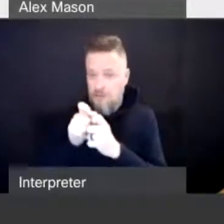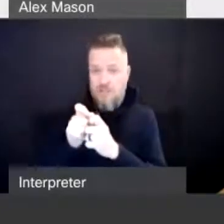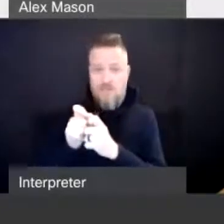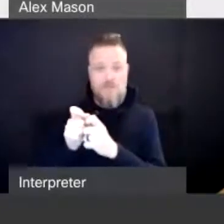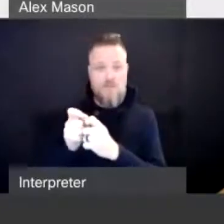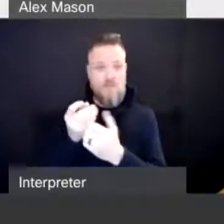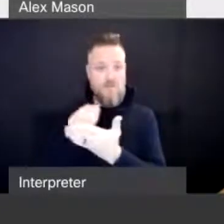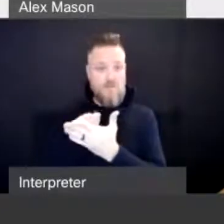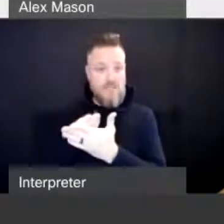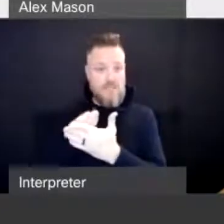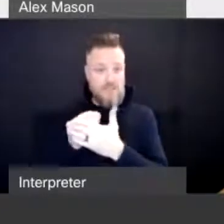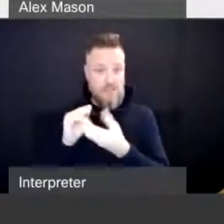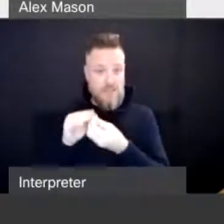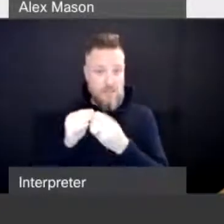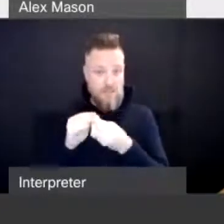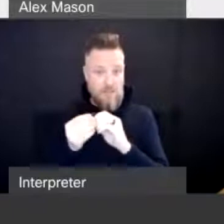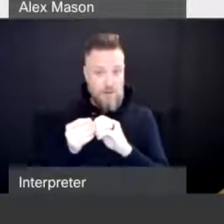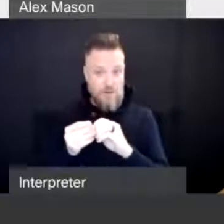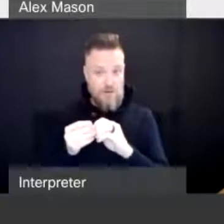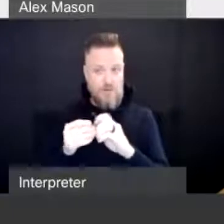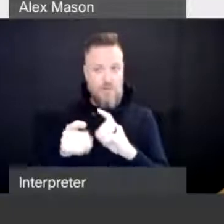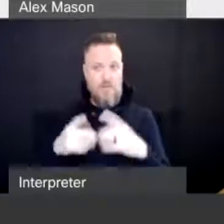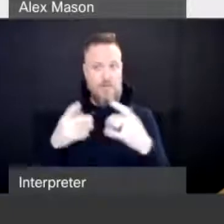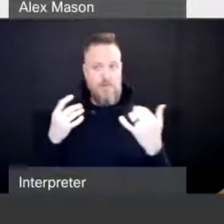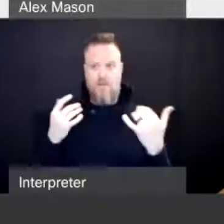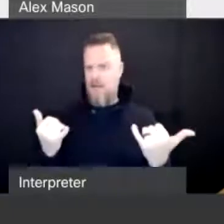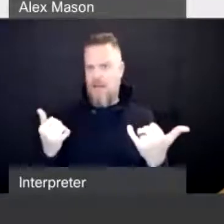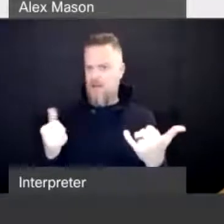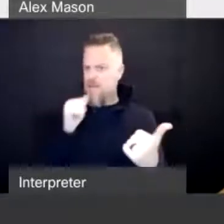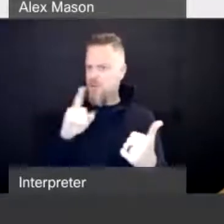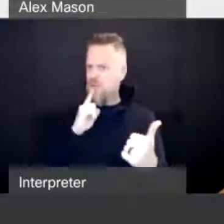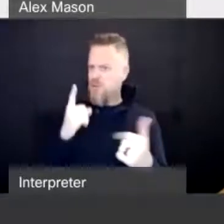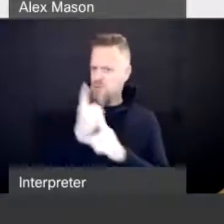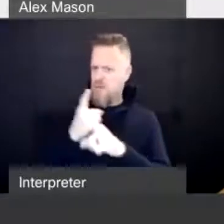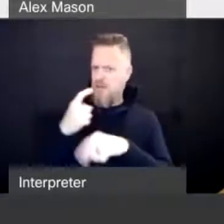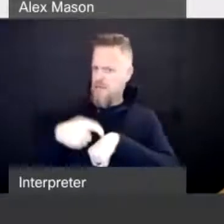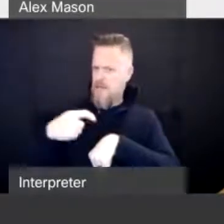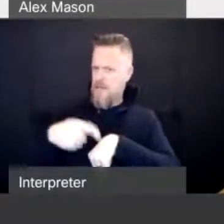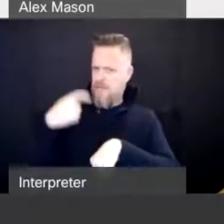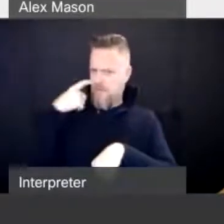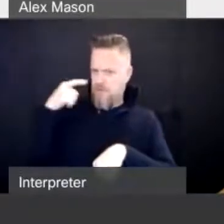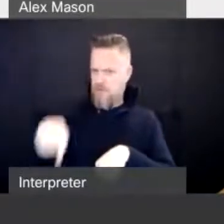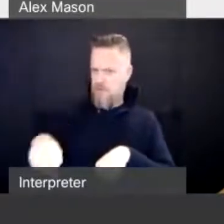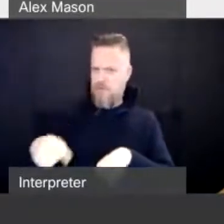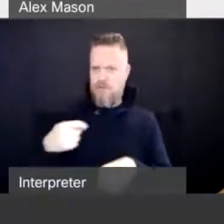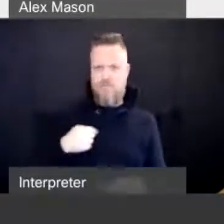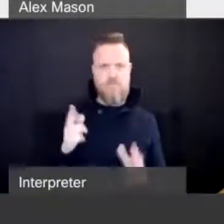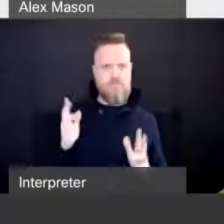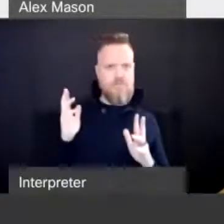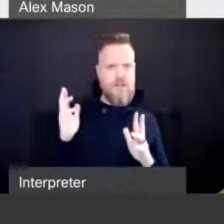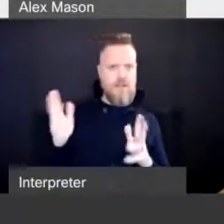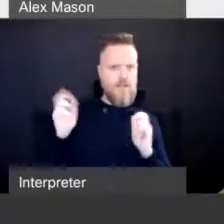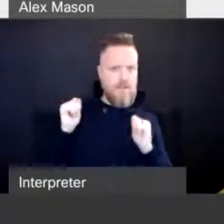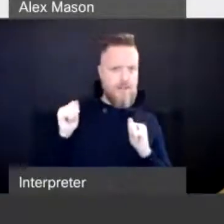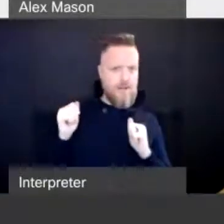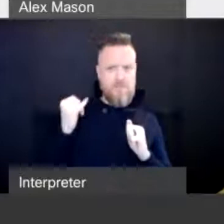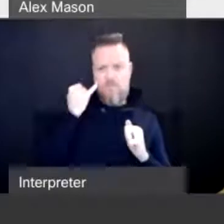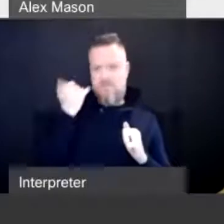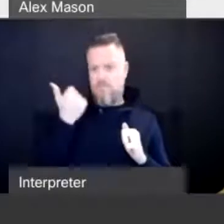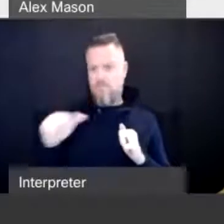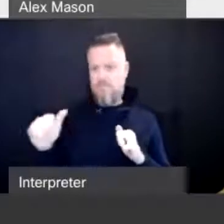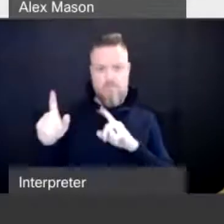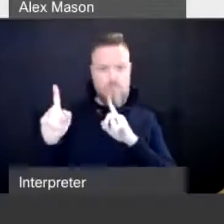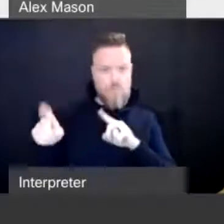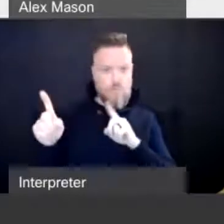this, that this is the time to do this. And so I will leave it there, Madam Chair, for anyone who would like to